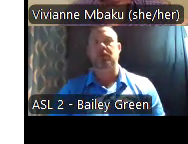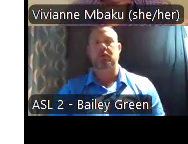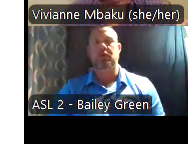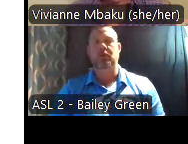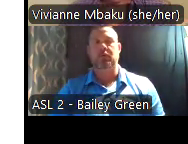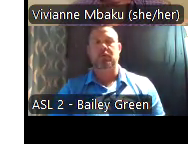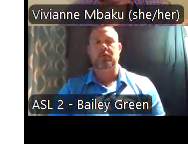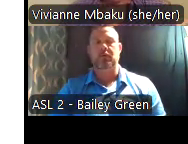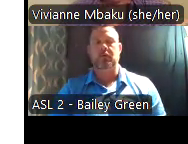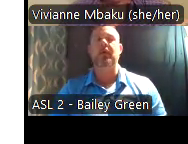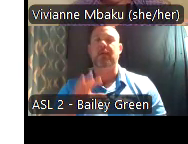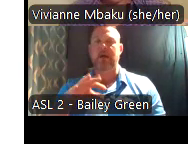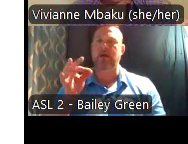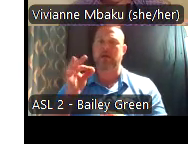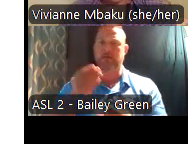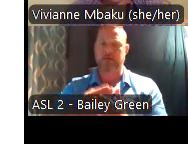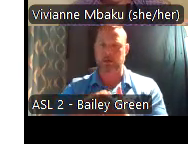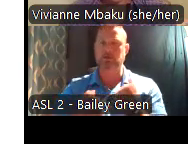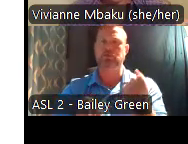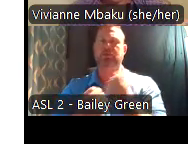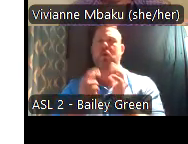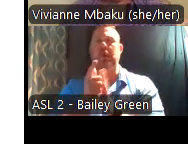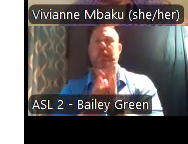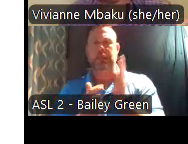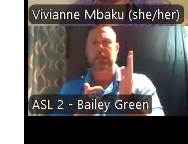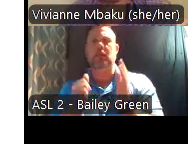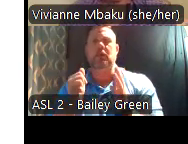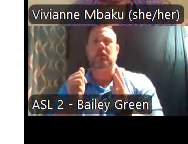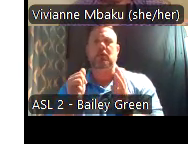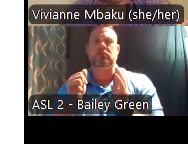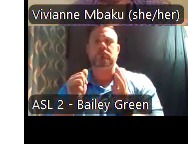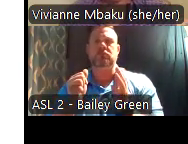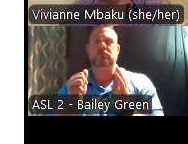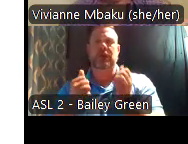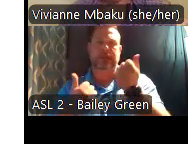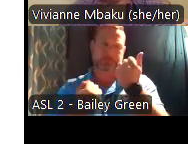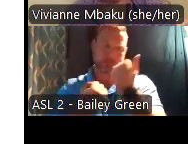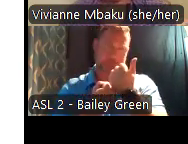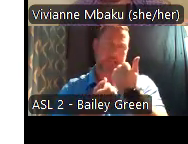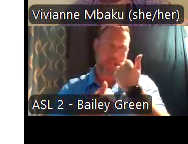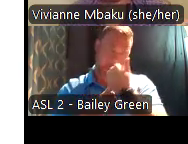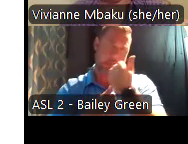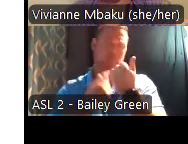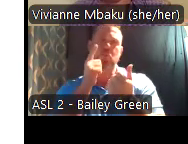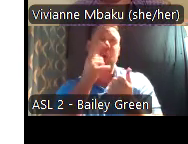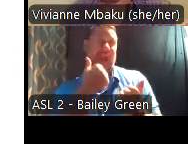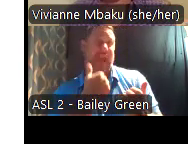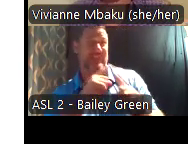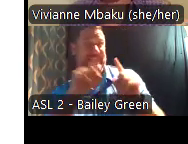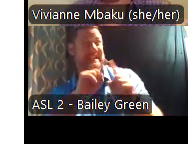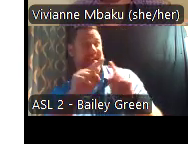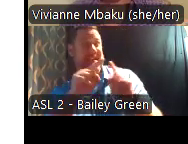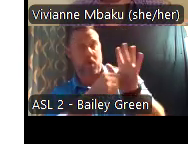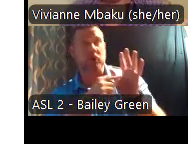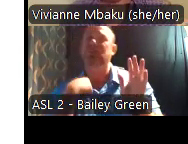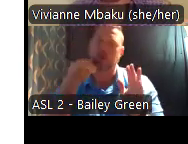also finding funding to support legal aid organizations who are creating new service models. We know that there are organizations out there